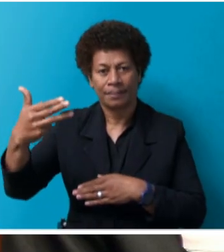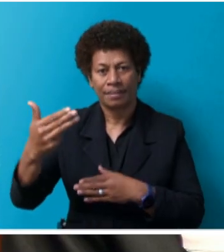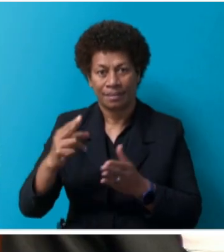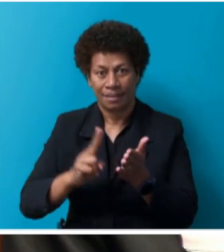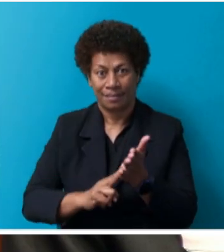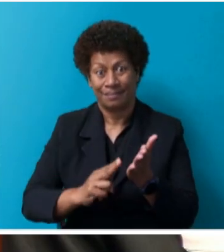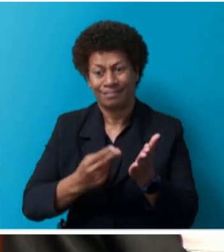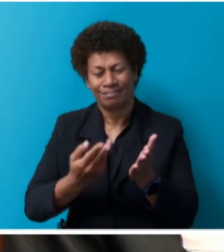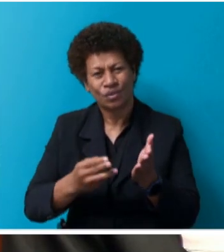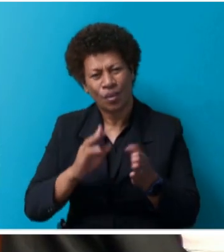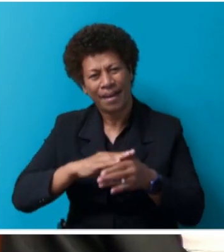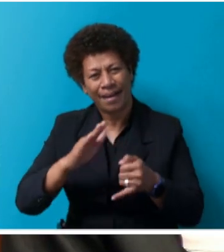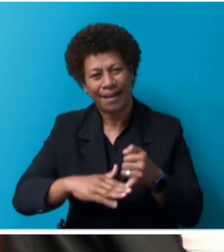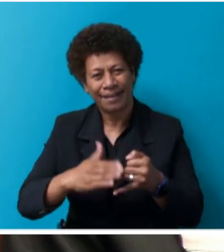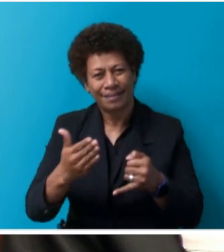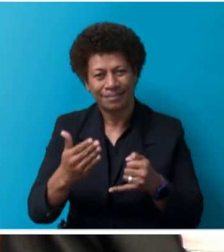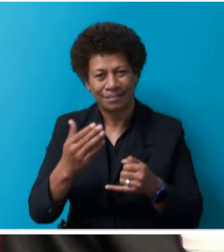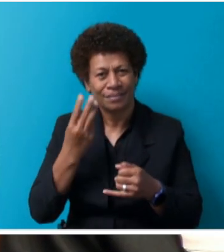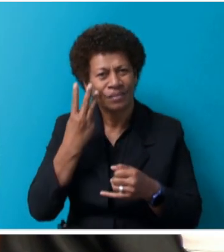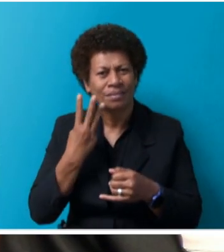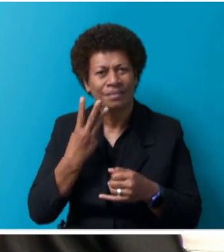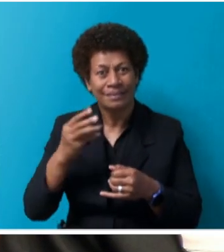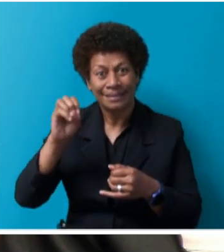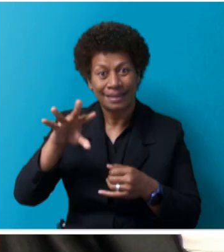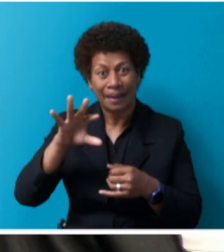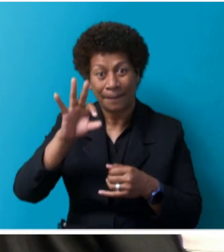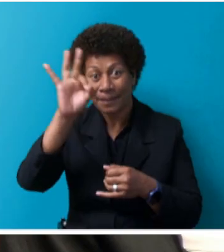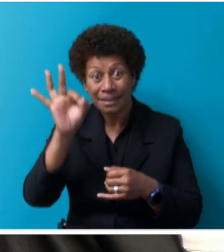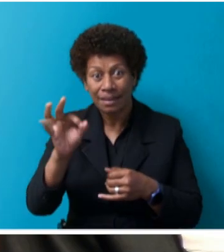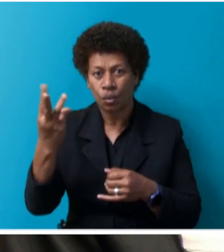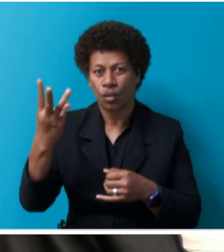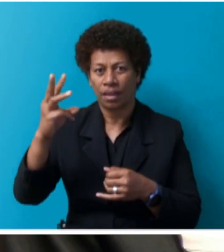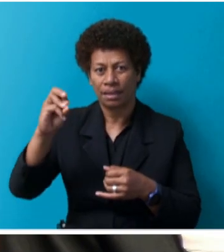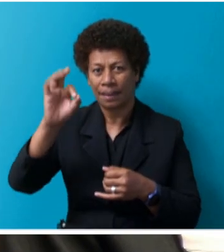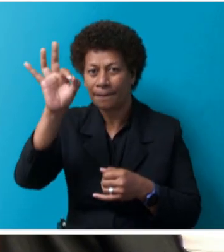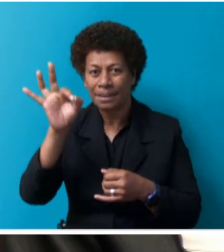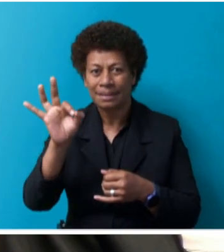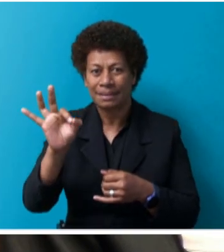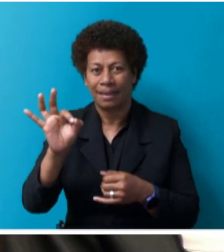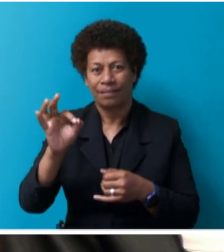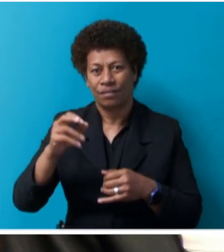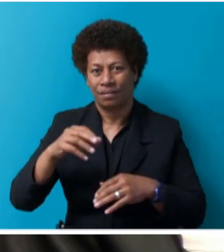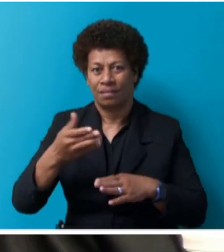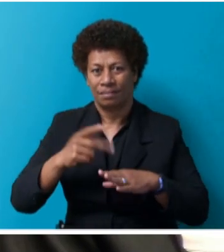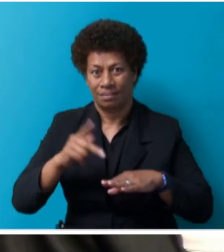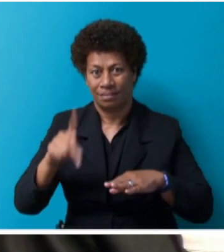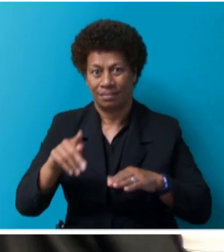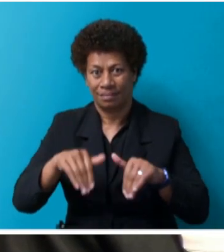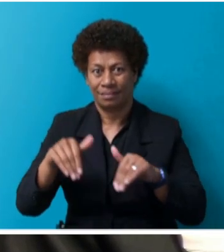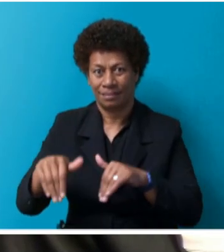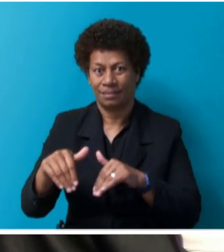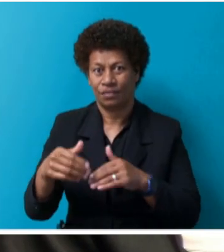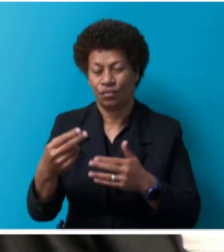elevate women's representation in Parliament from 10% to 30%, while increasing their presence on non-commercial boards from